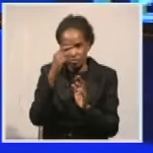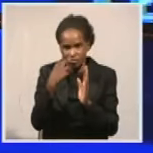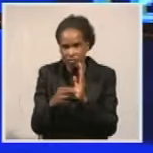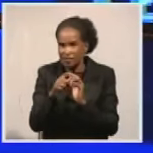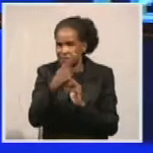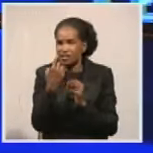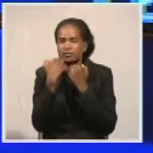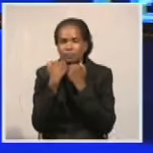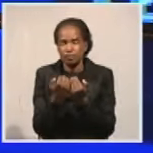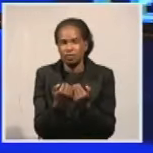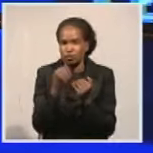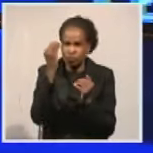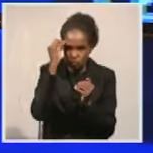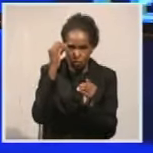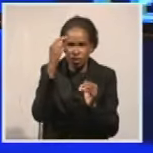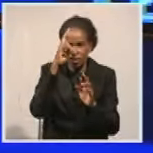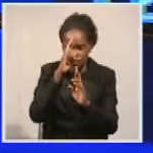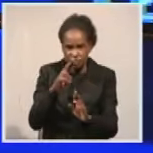is